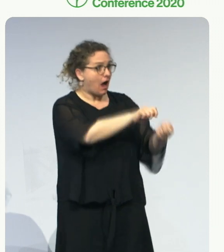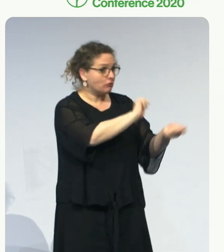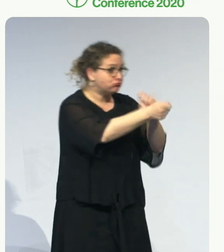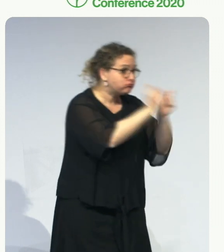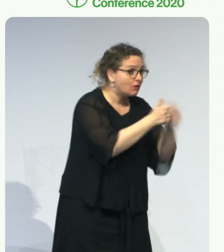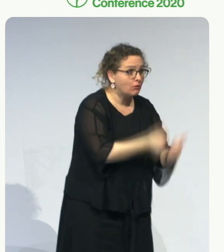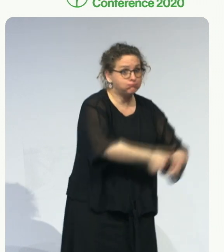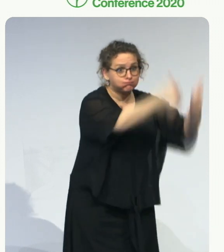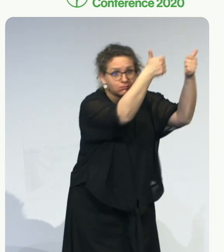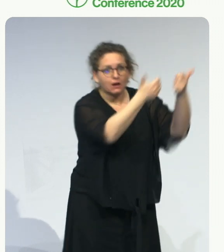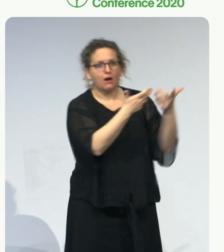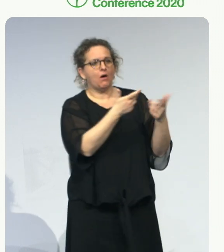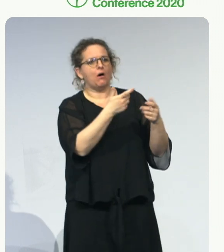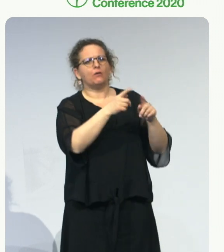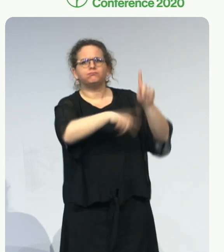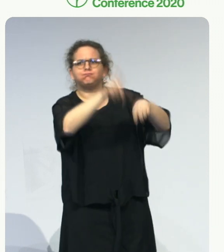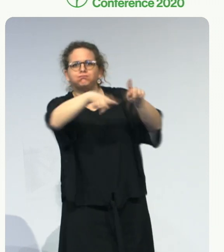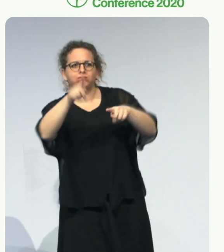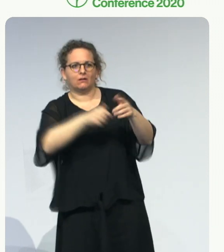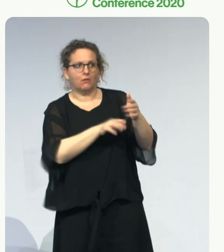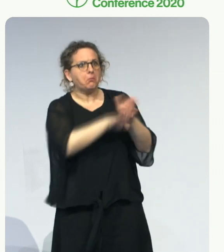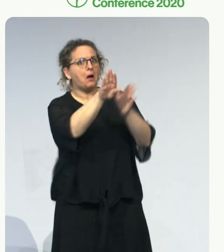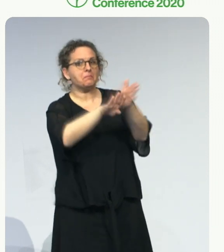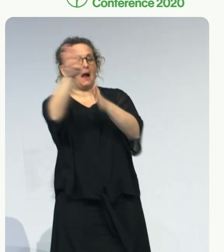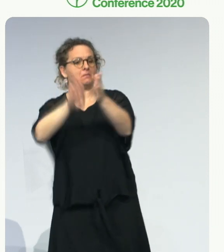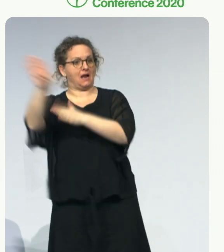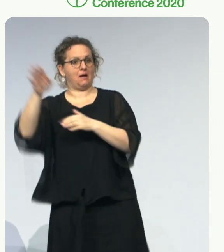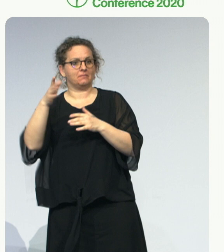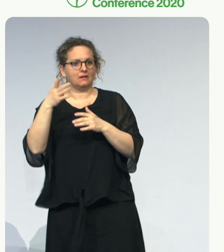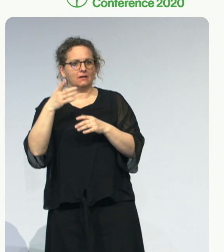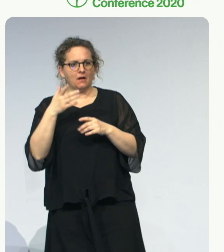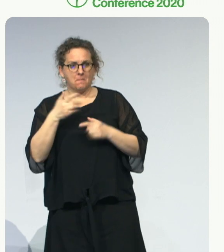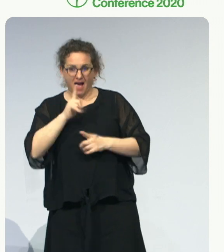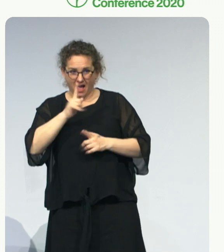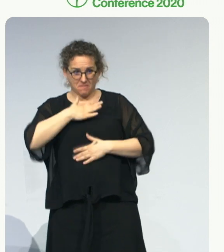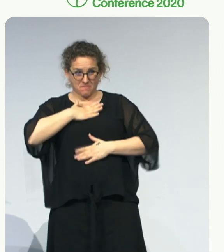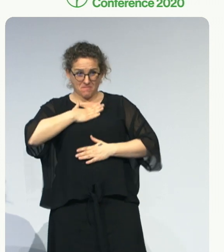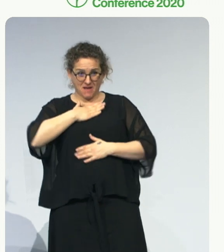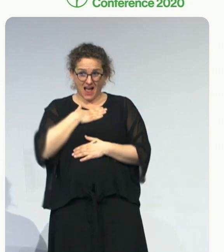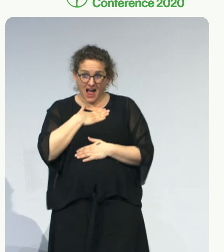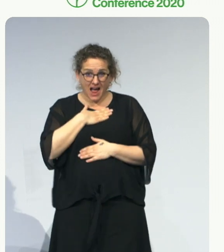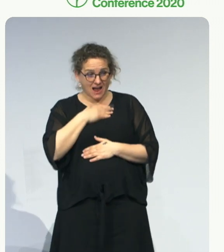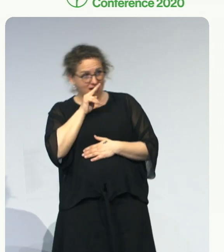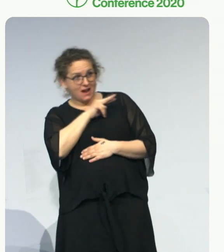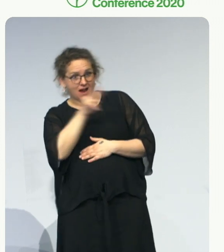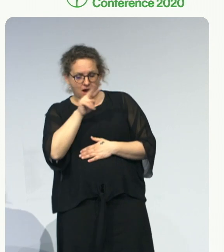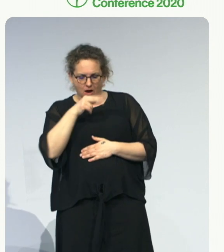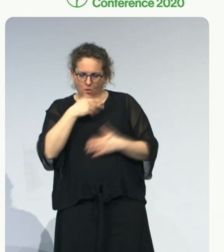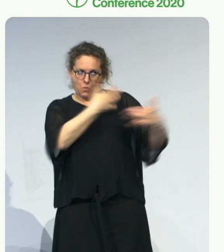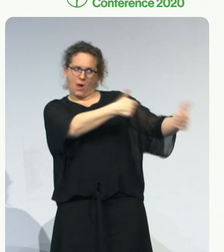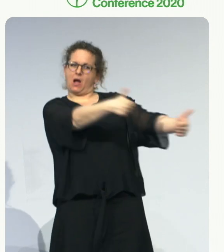inclusive education to their children with disabilities. In my humble view, we all need to think